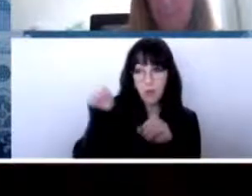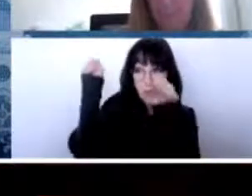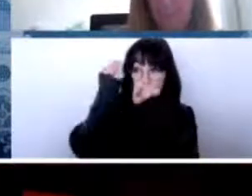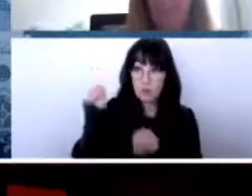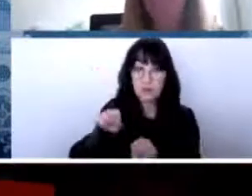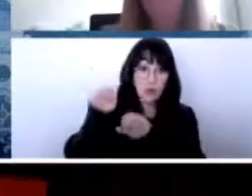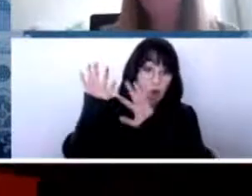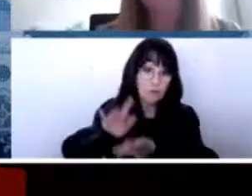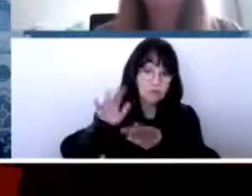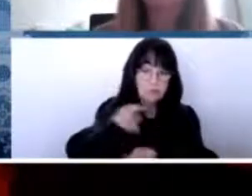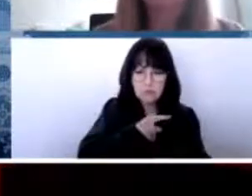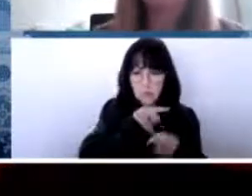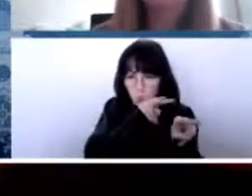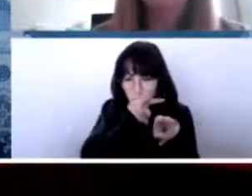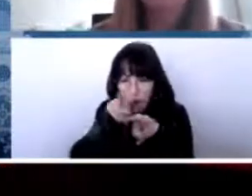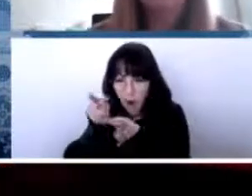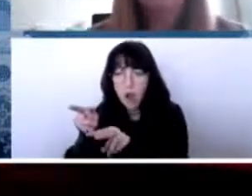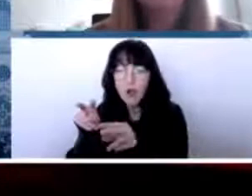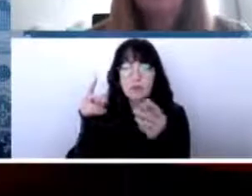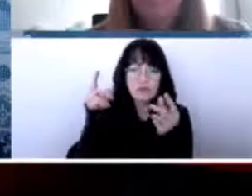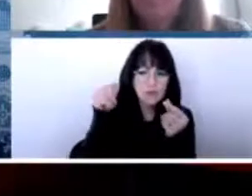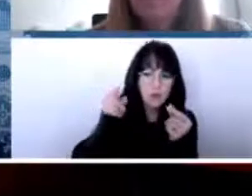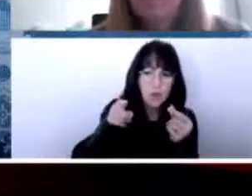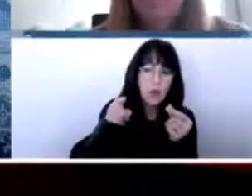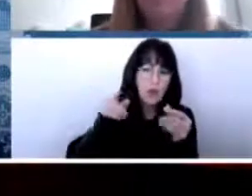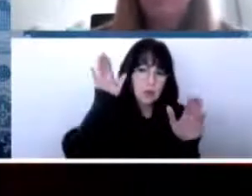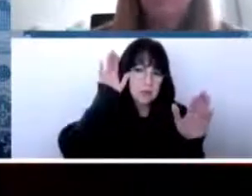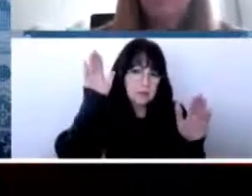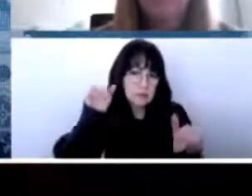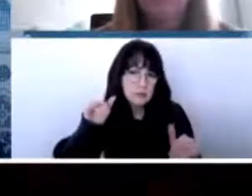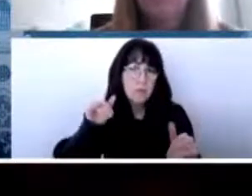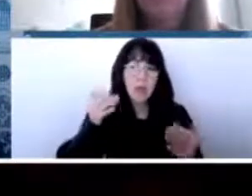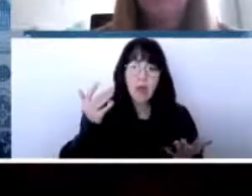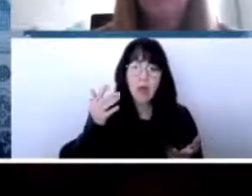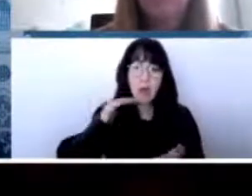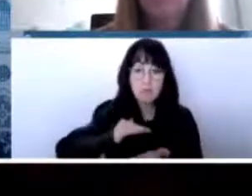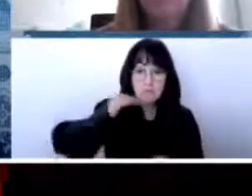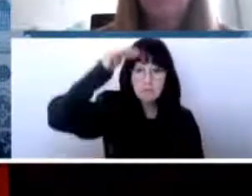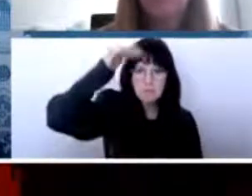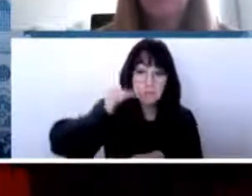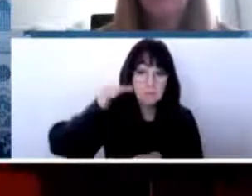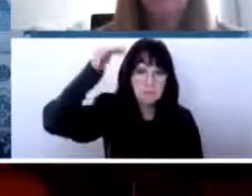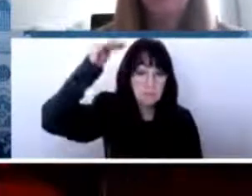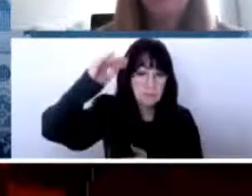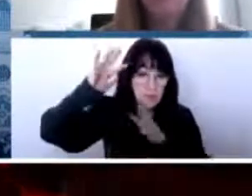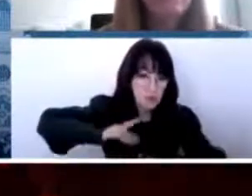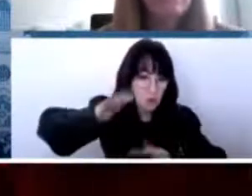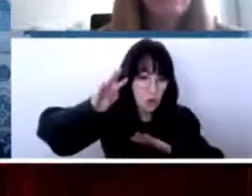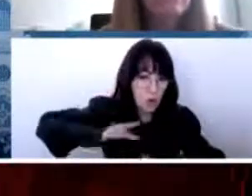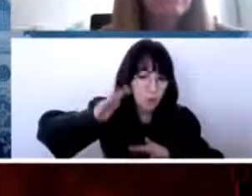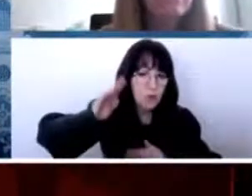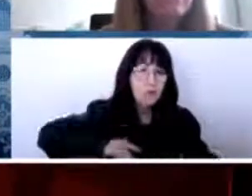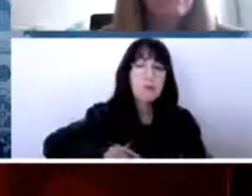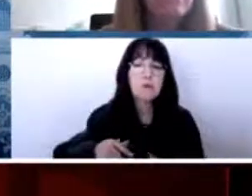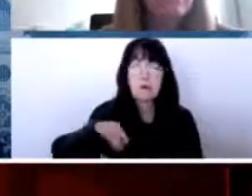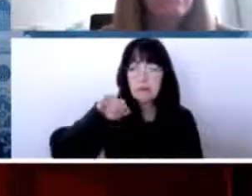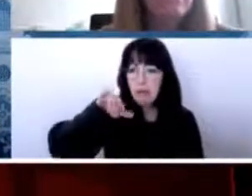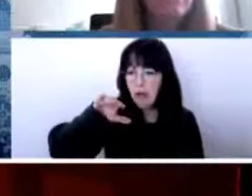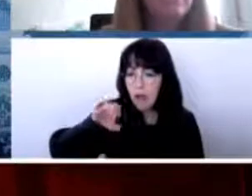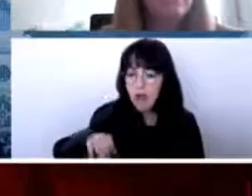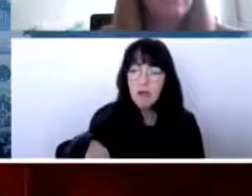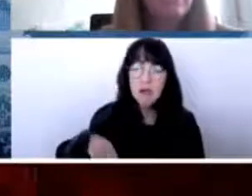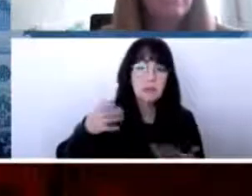of the storm. They anticipate what we might see in terms of accumulation of snow, ice, whatever it might